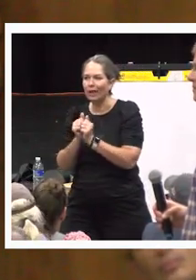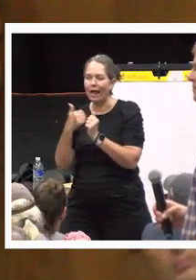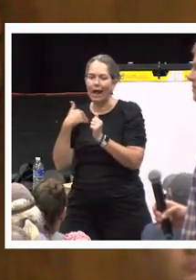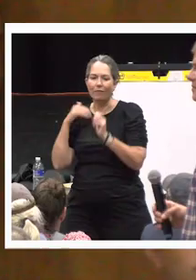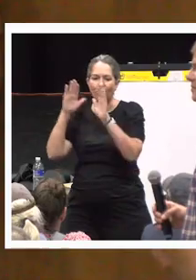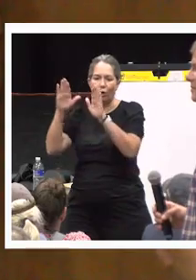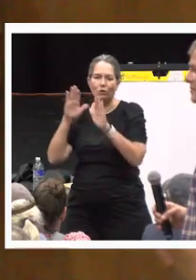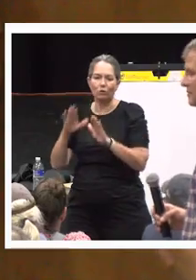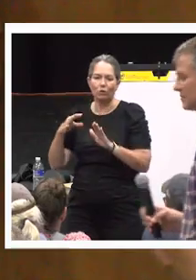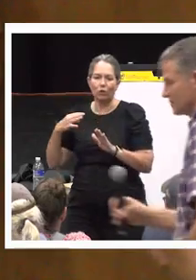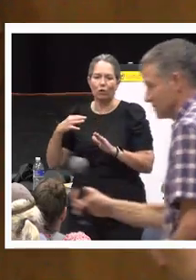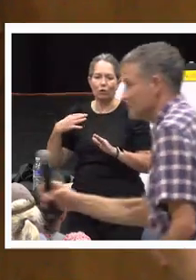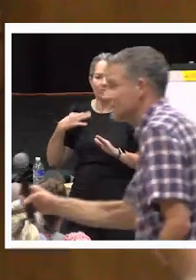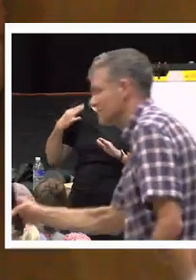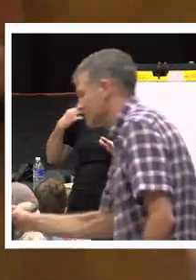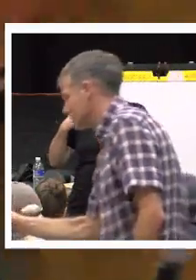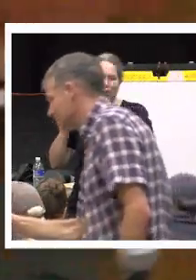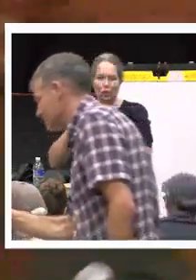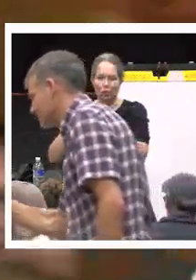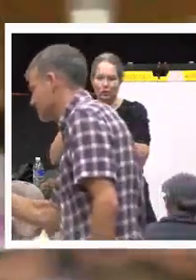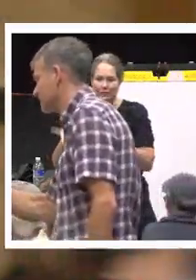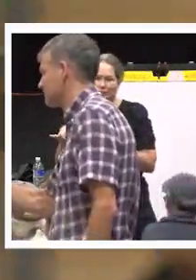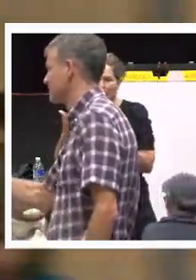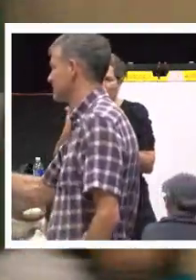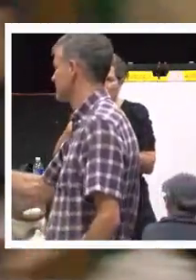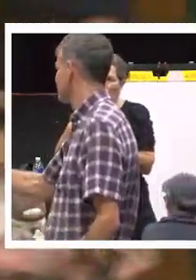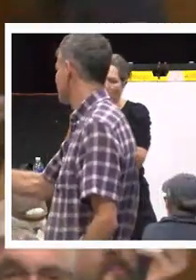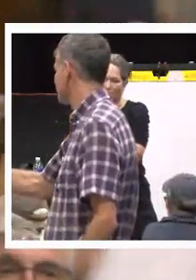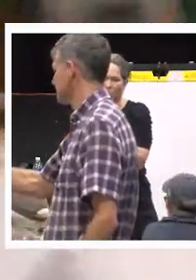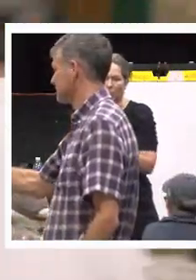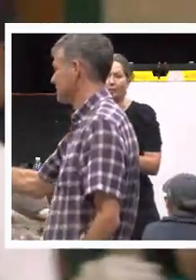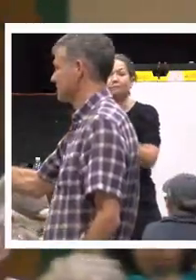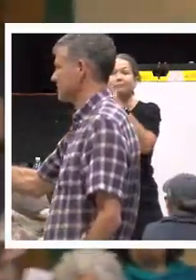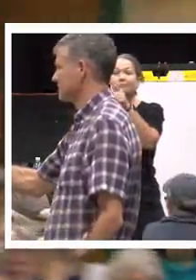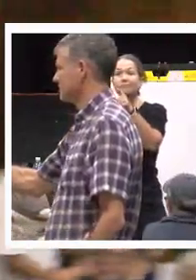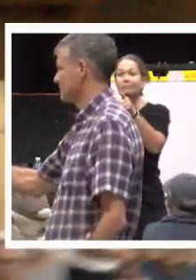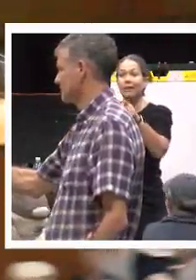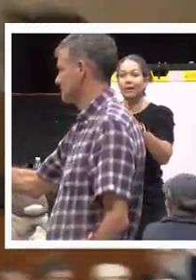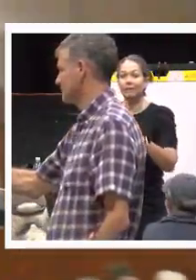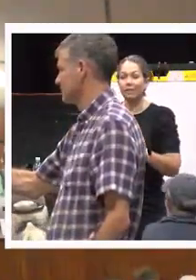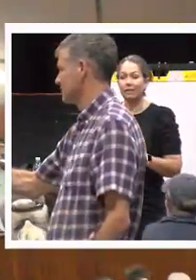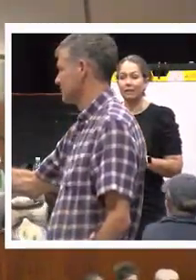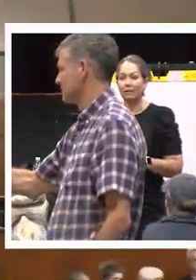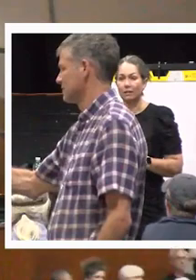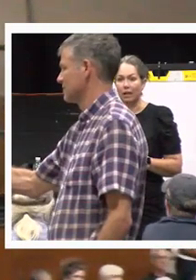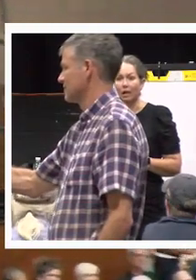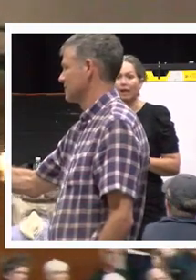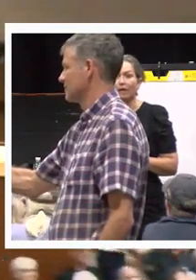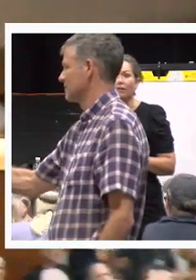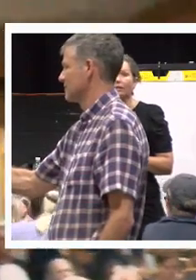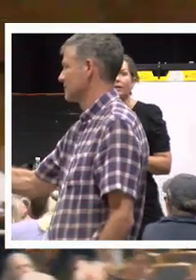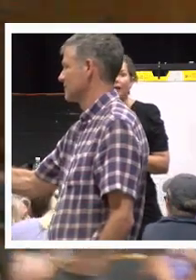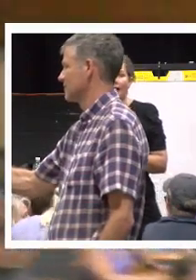in Montpelier. Thank you. Thank you so much. My name is Phil Dodd. I'm going to use some of my dots on leadership